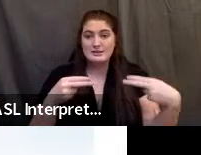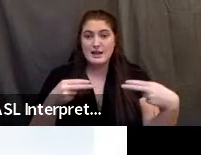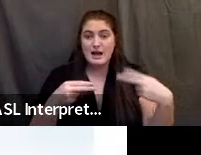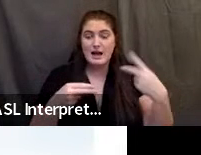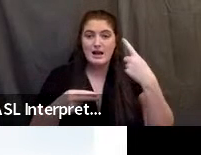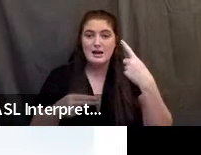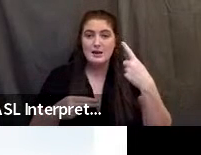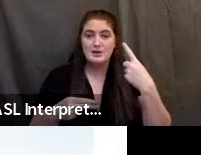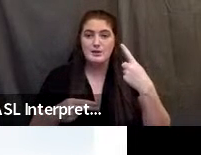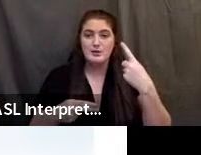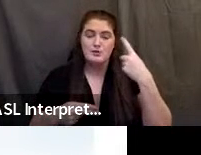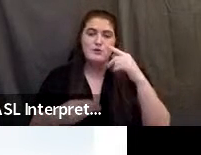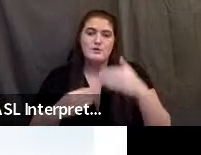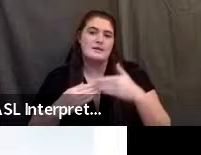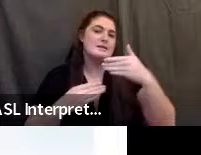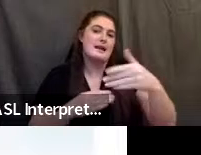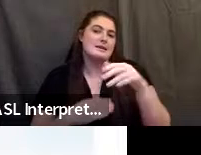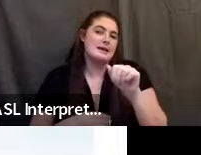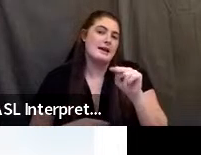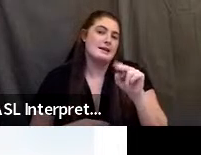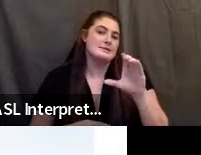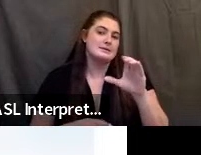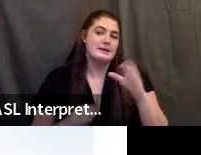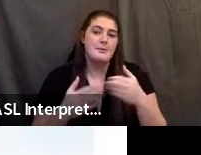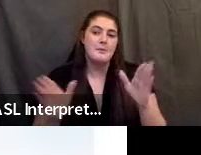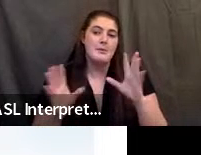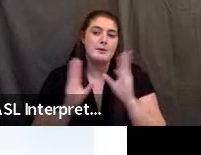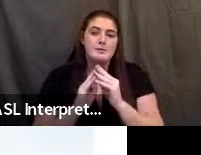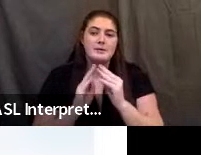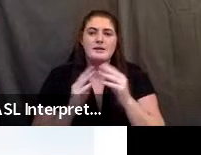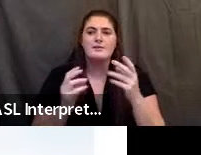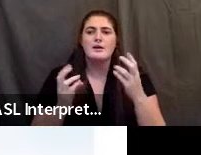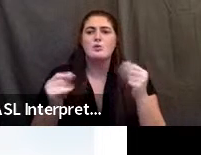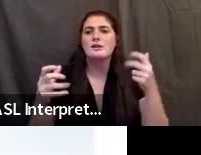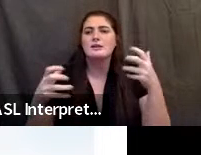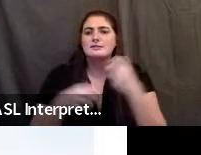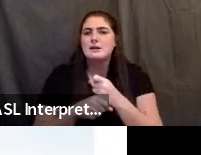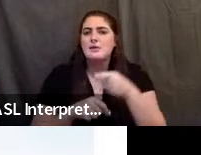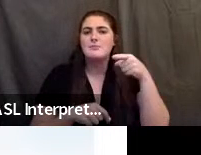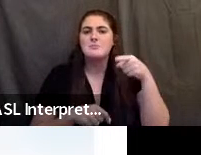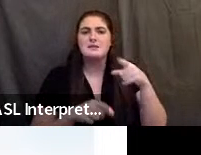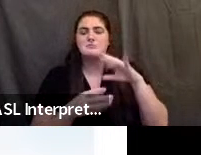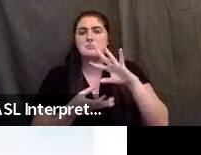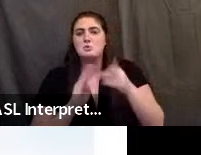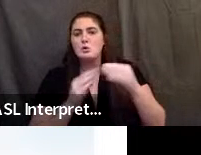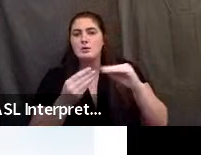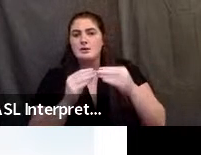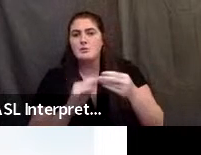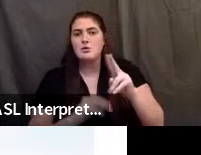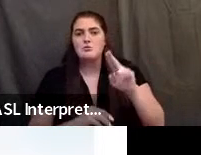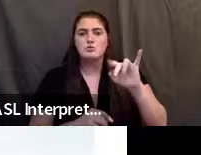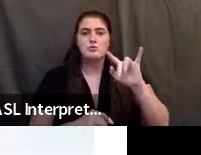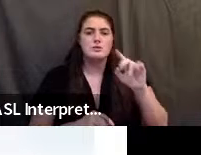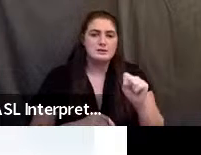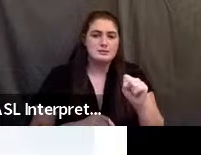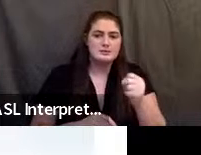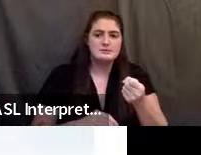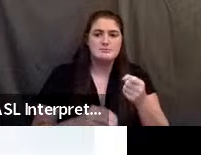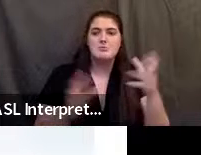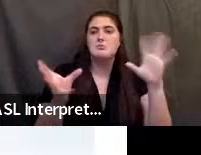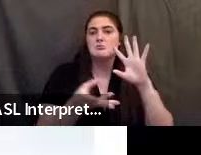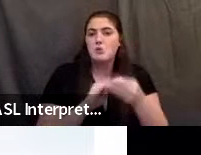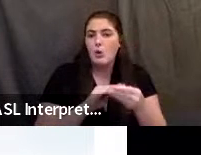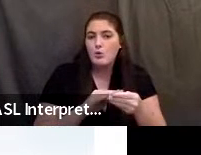the next ANC public meeting where just quickly summarizes, this is the total number of of units in total. And these are the